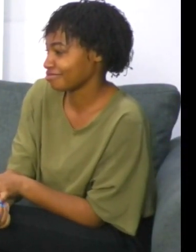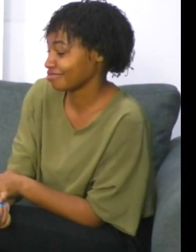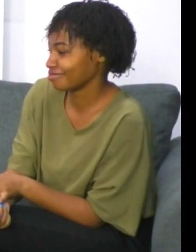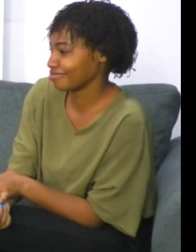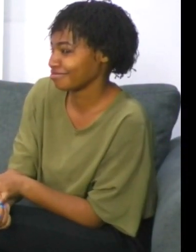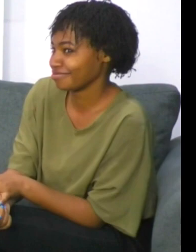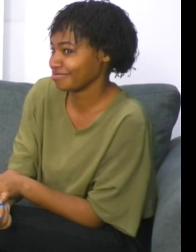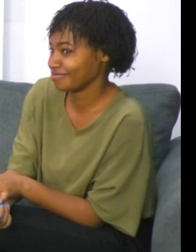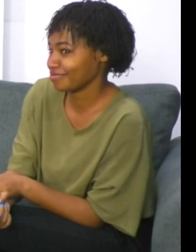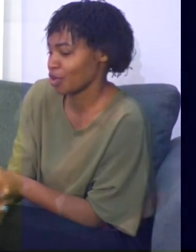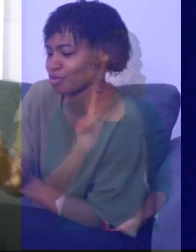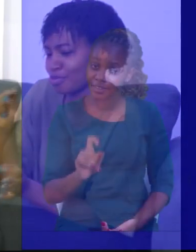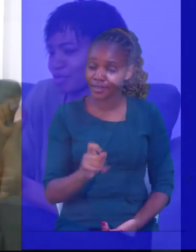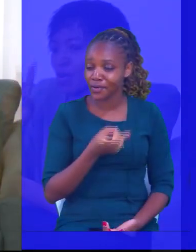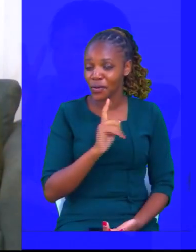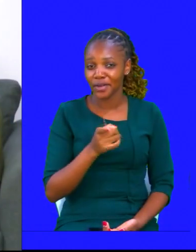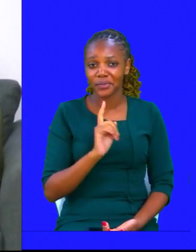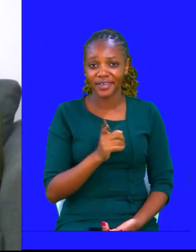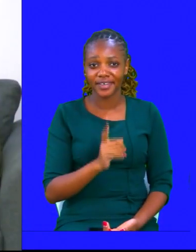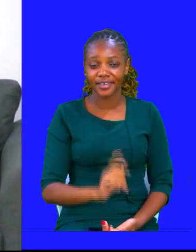50. Hey.